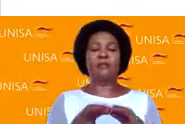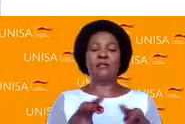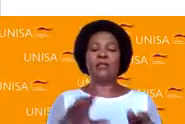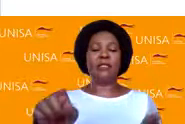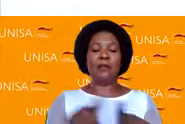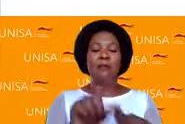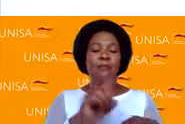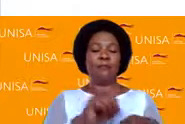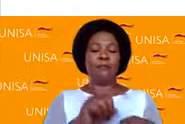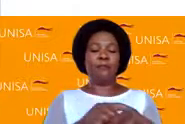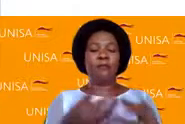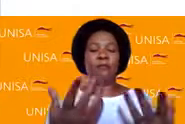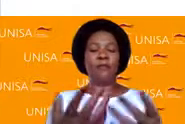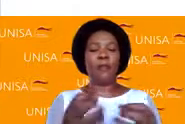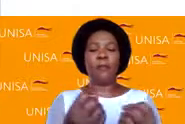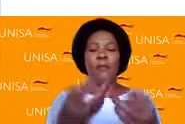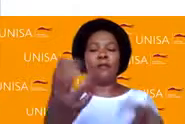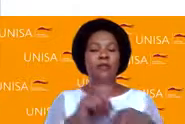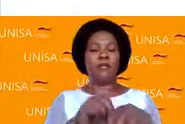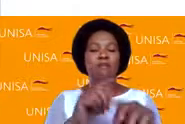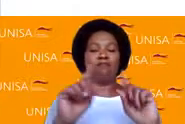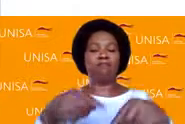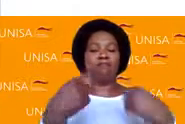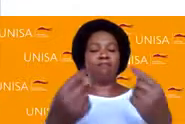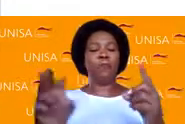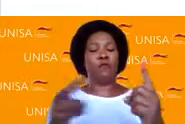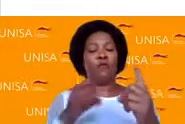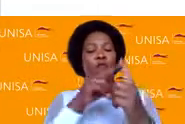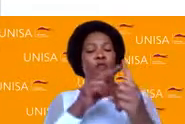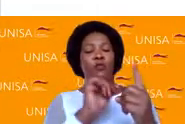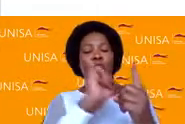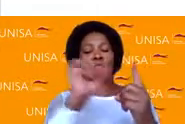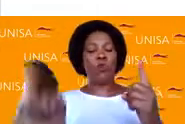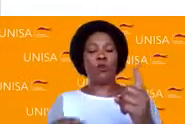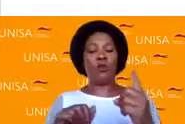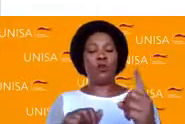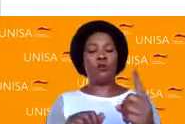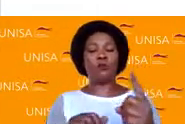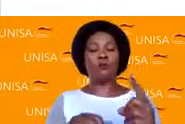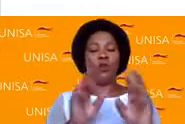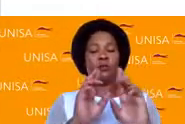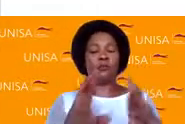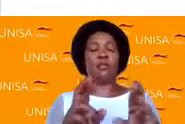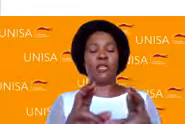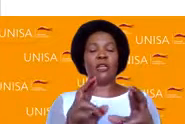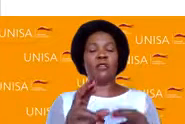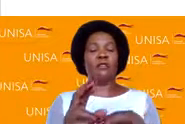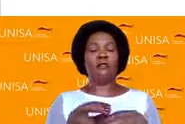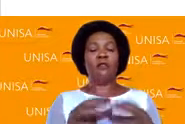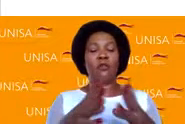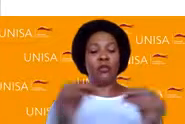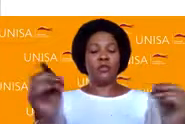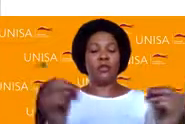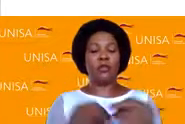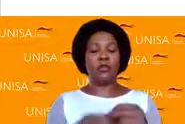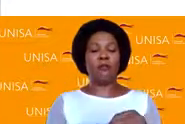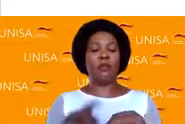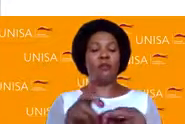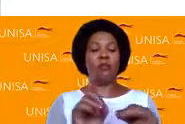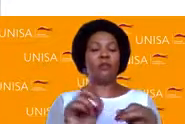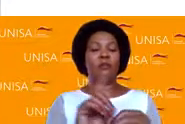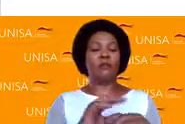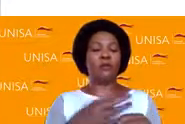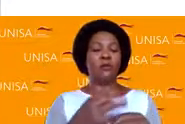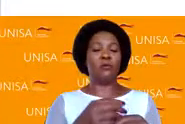not be able to view results directly afterwards. But one thing that I want you to take note is, if